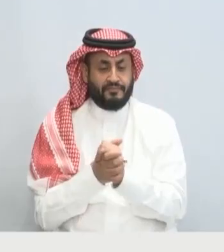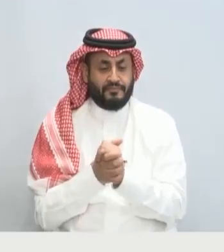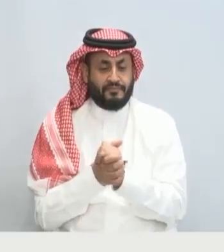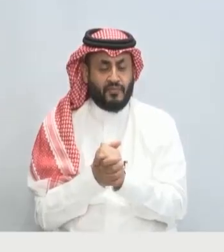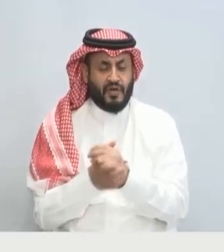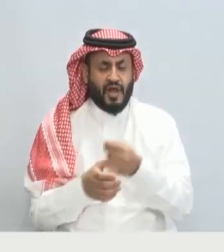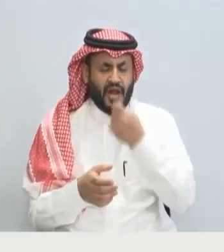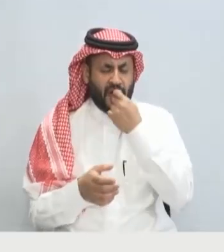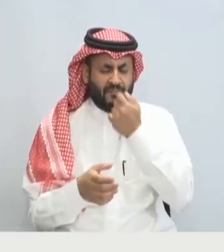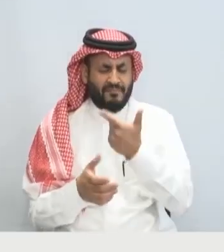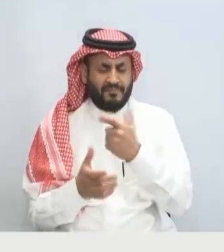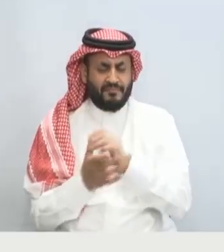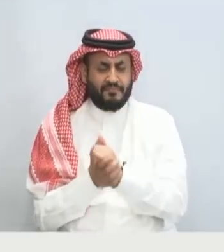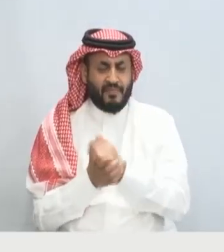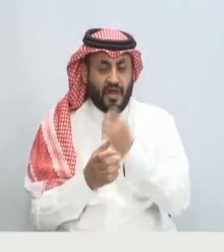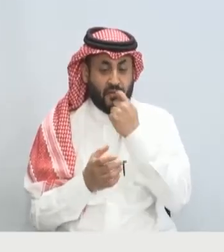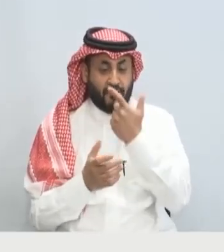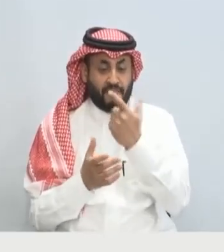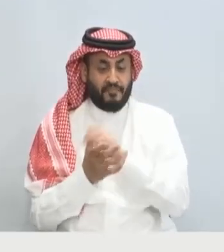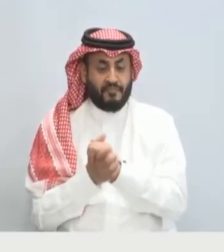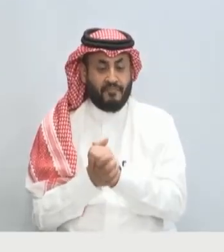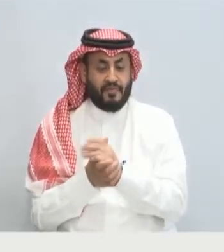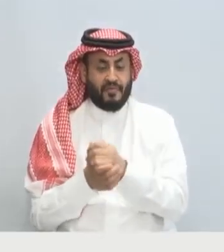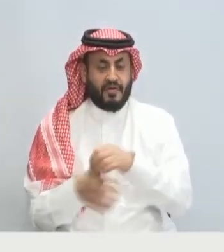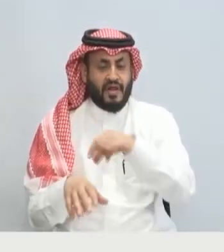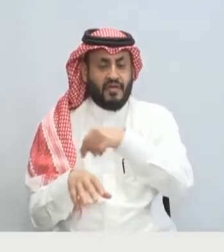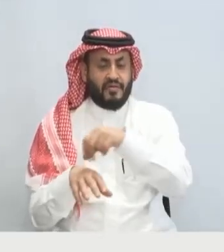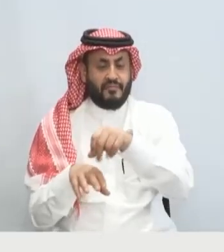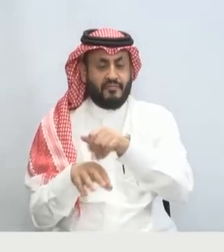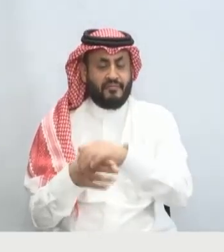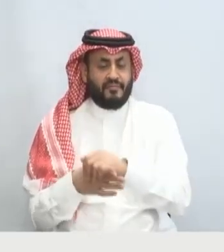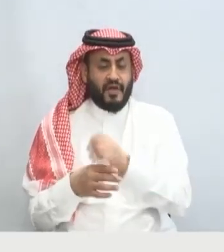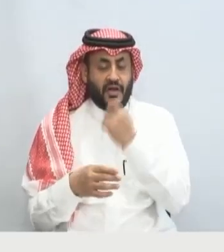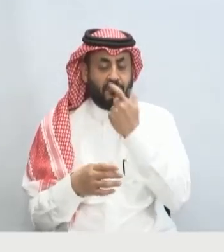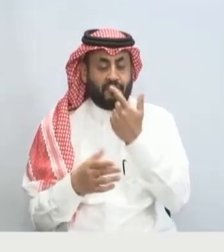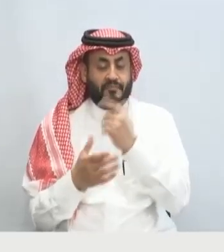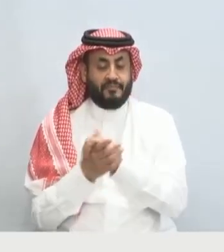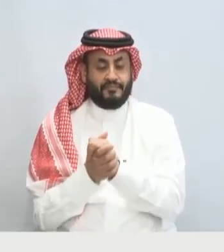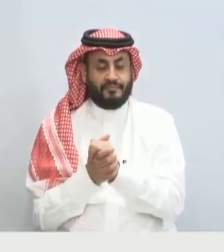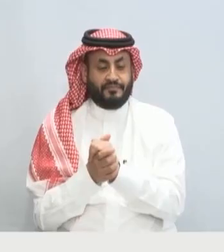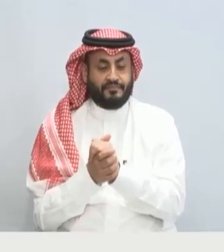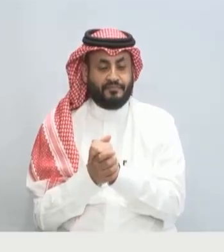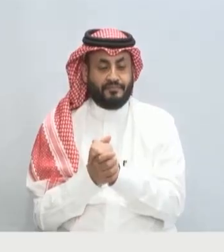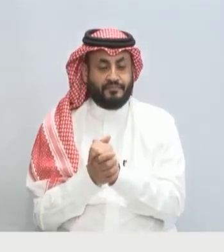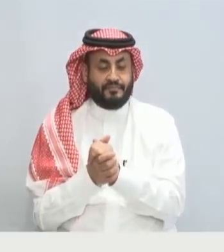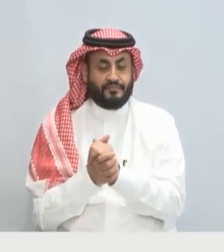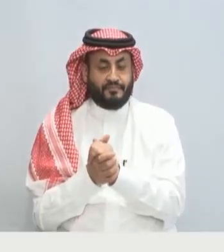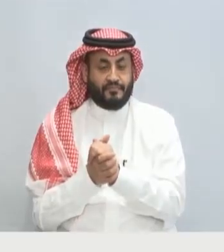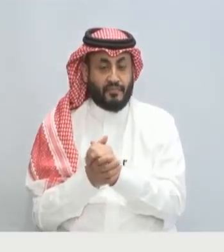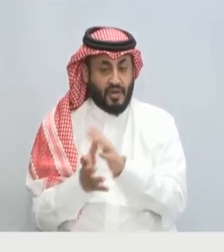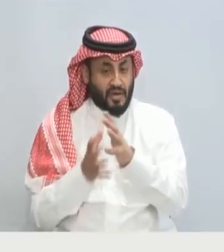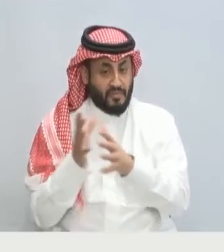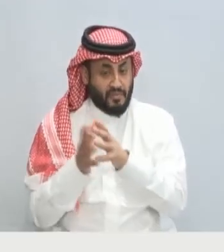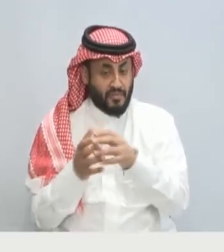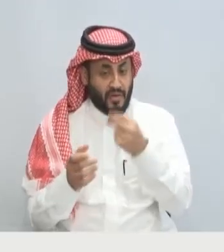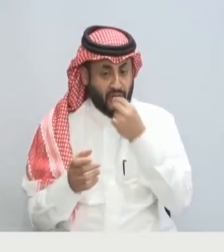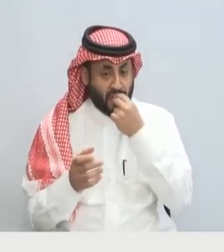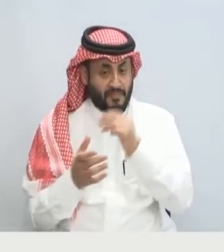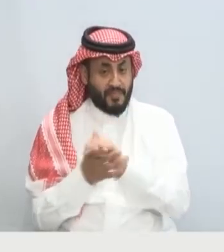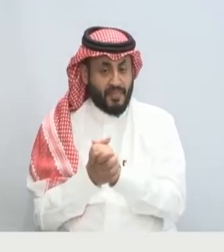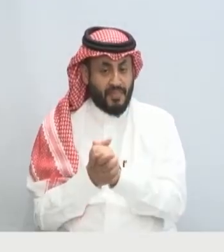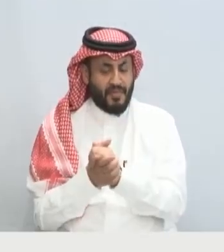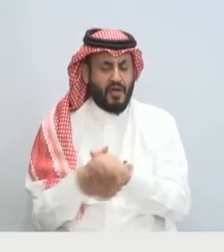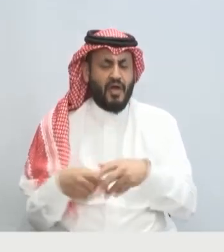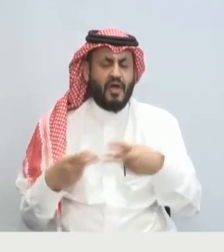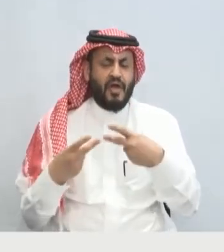or sour or sweet, salty and tasty. So when you're talking about food, any kind